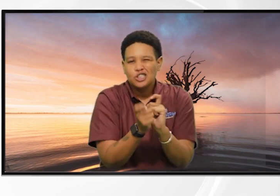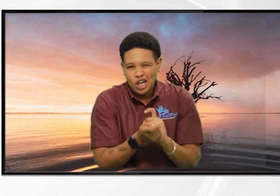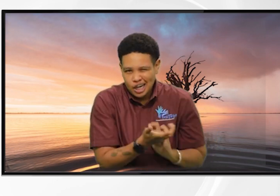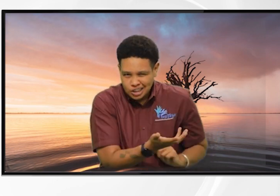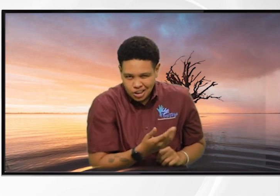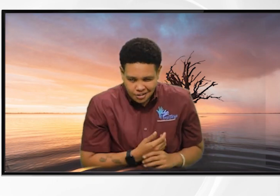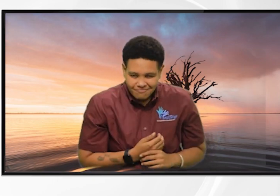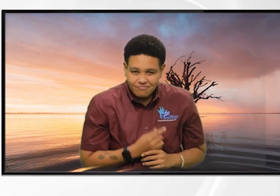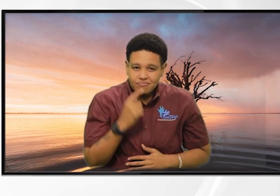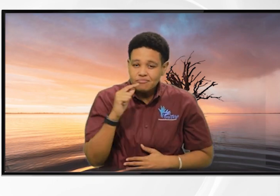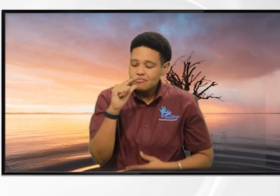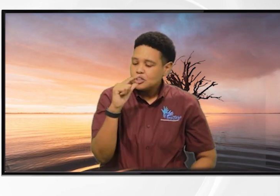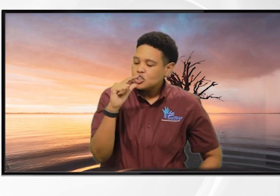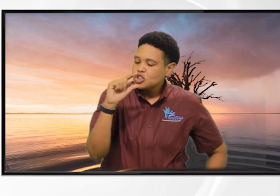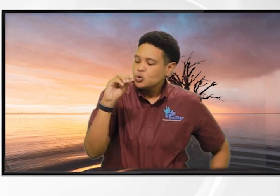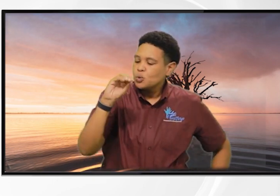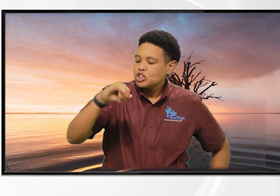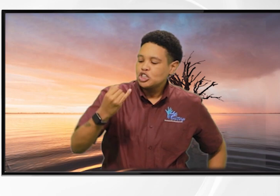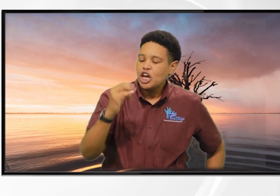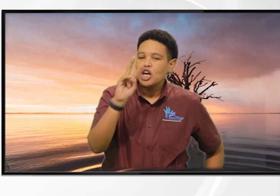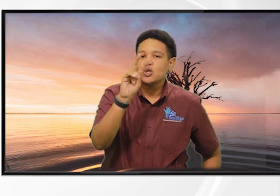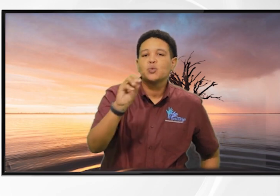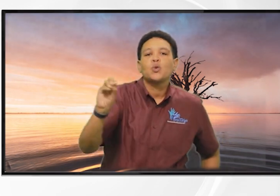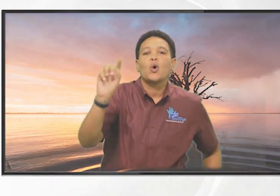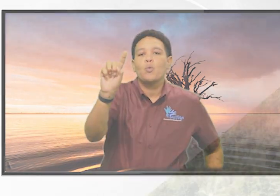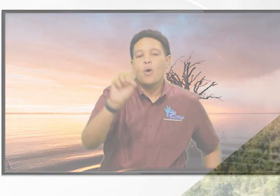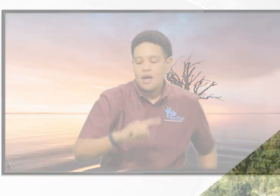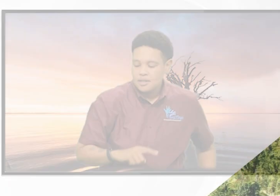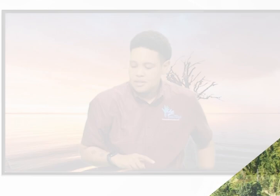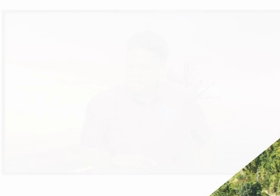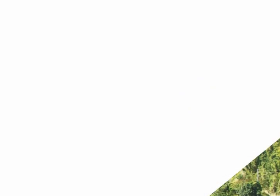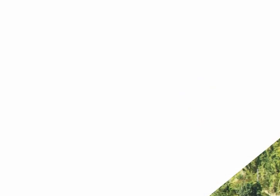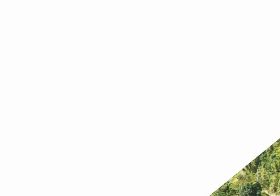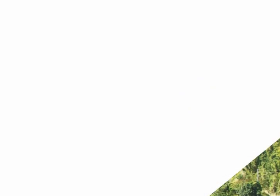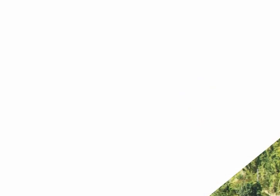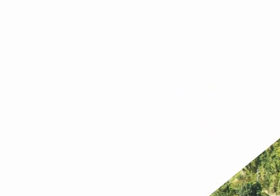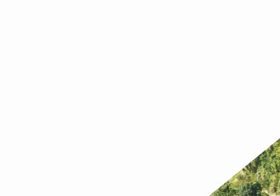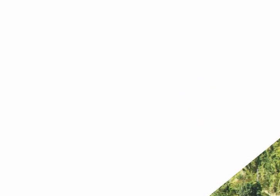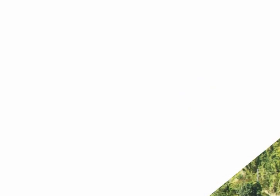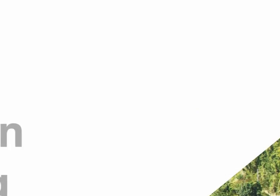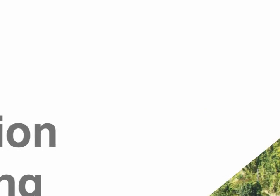Change, GOJ 2001.